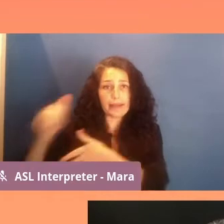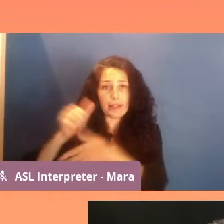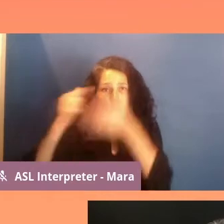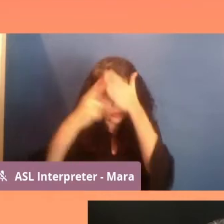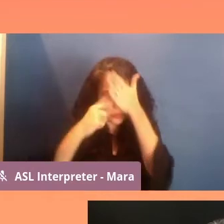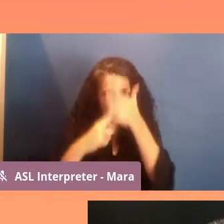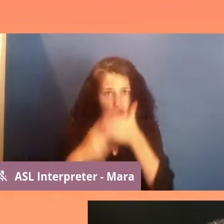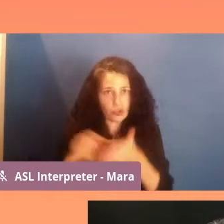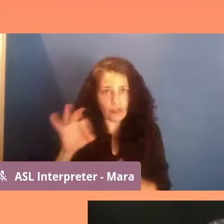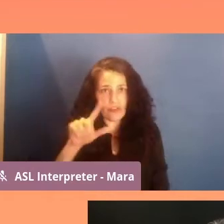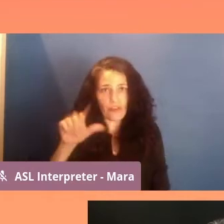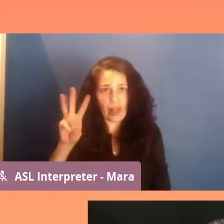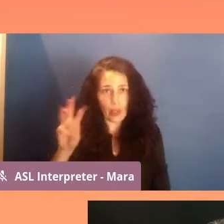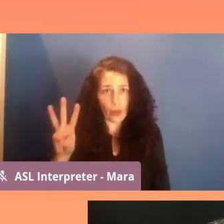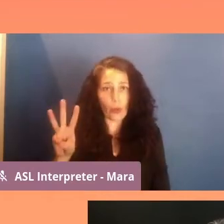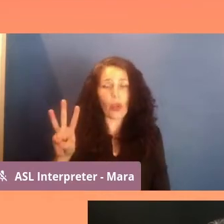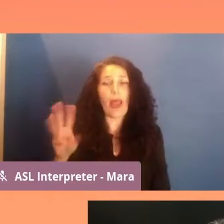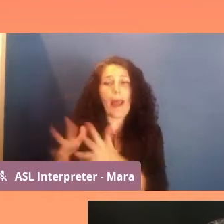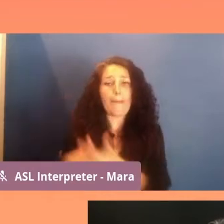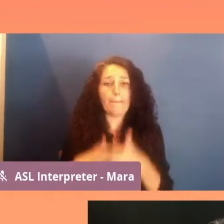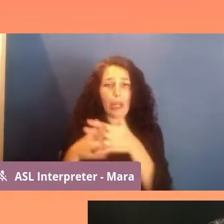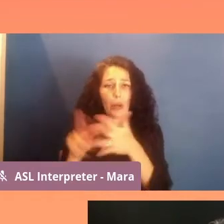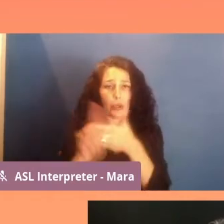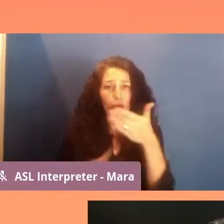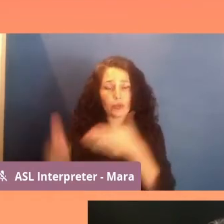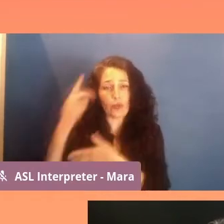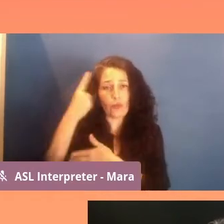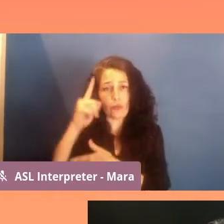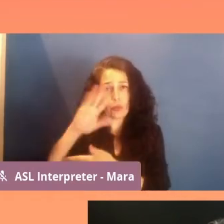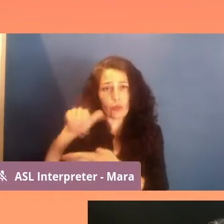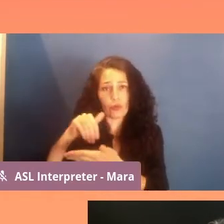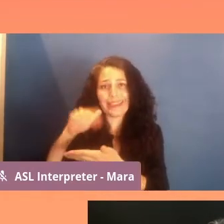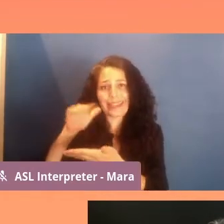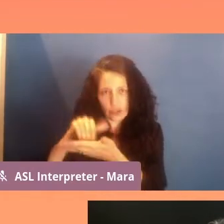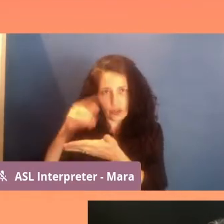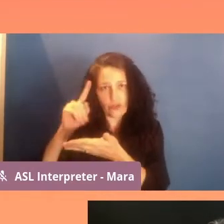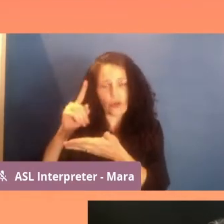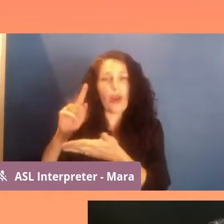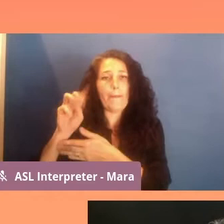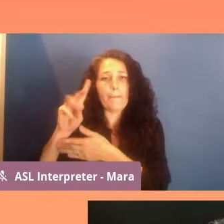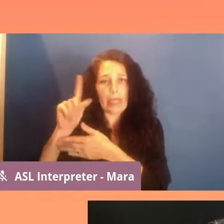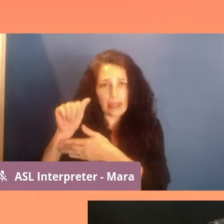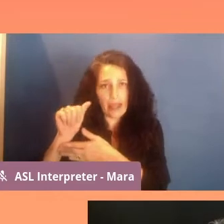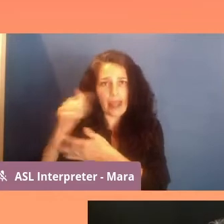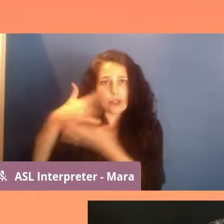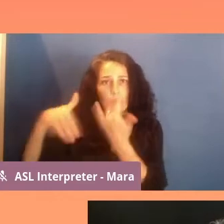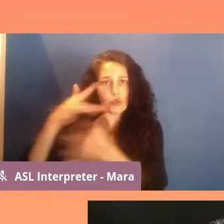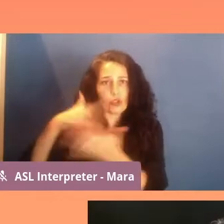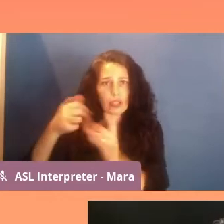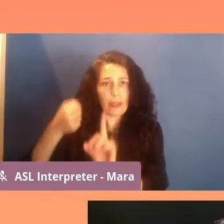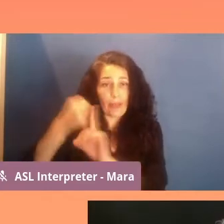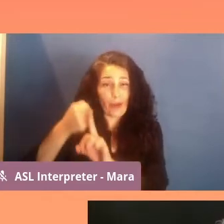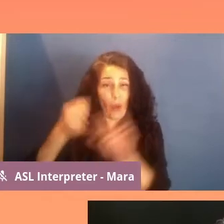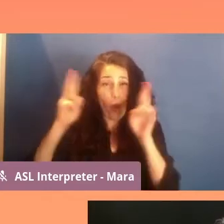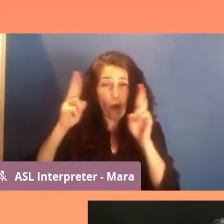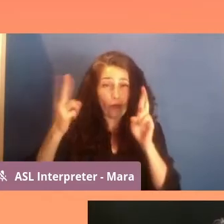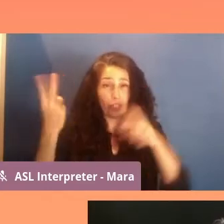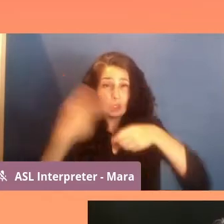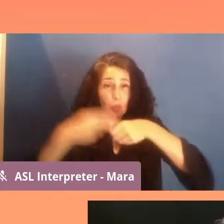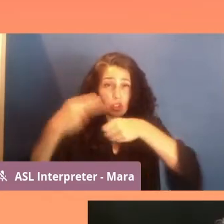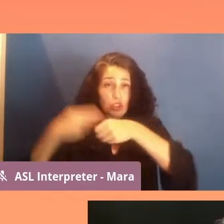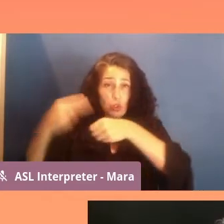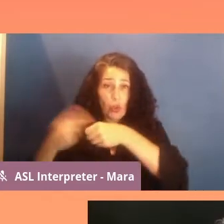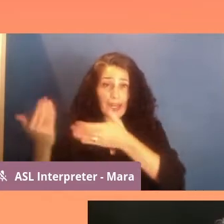American University's Center for Media and Social Impact. And you'll meet all of them when you join us, hopefully. Come back again